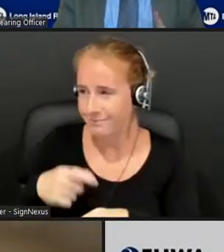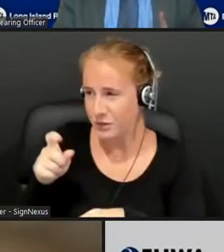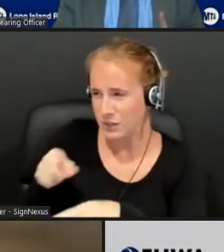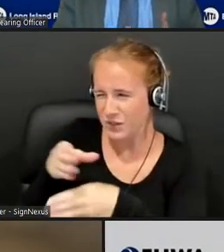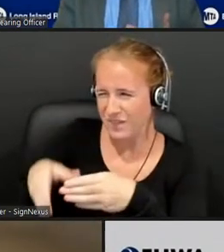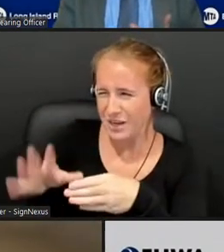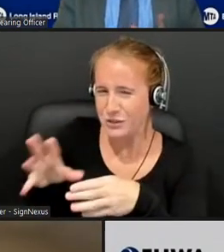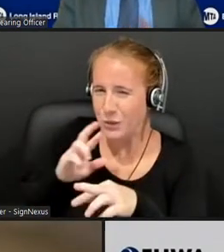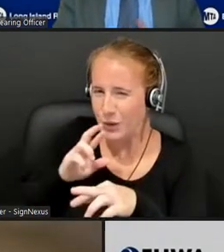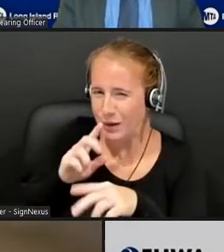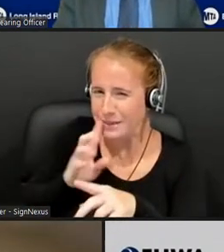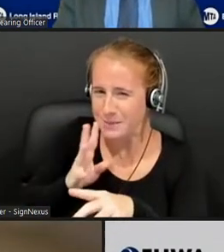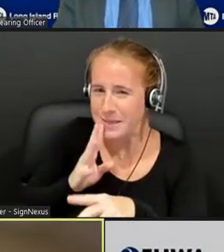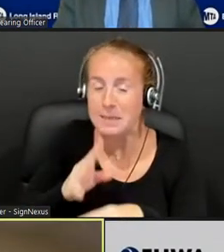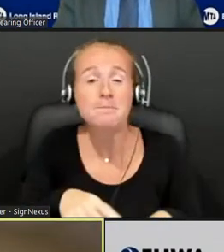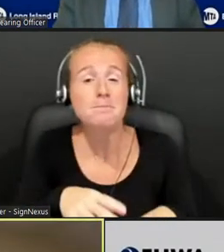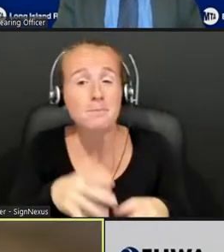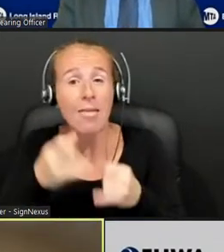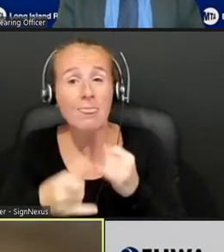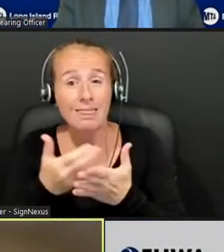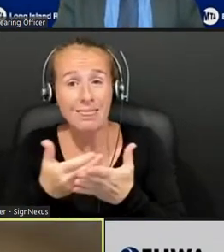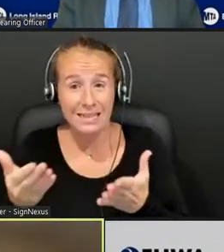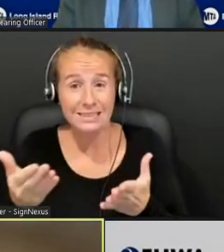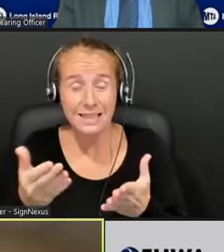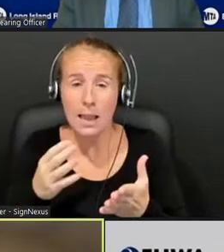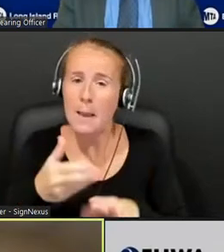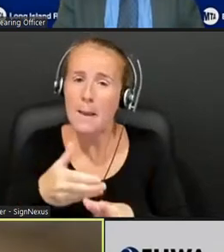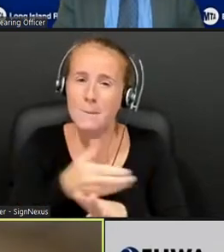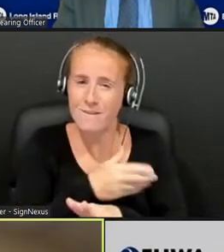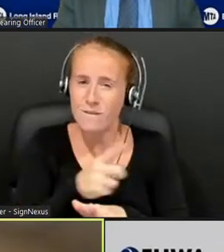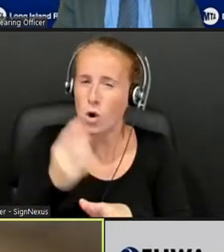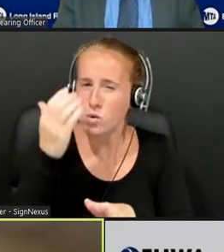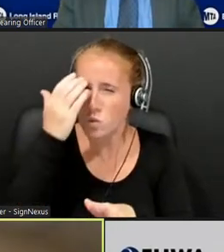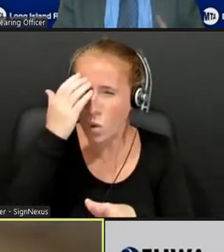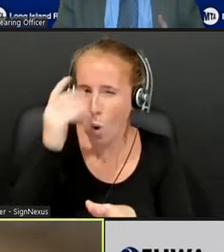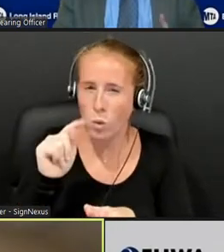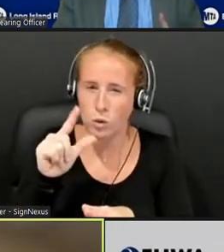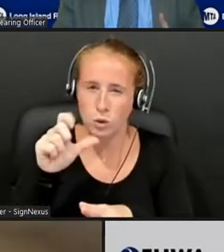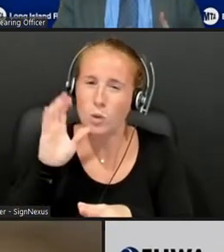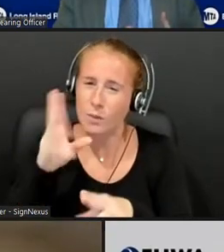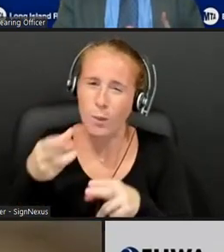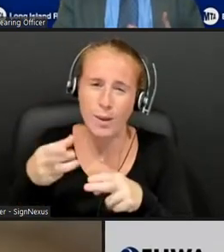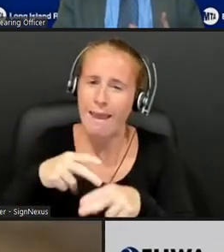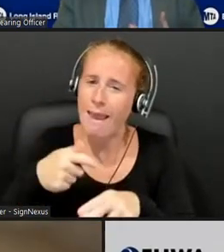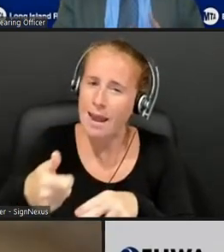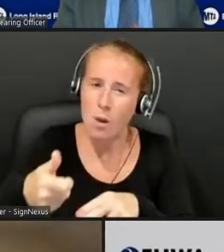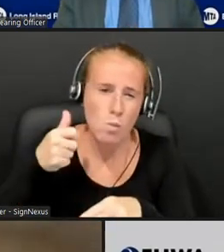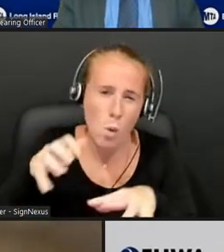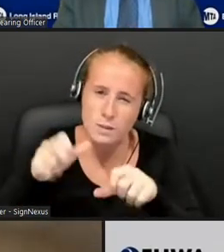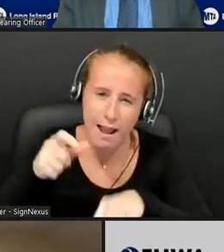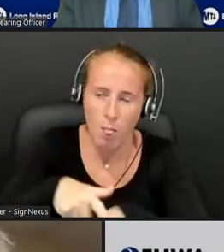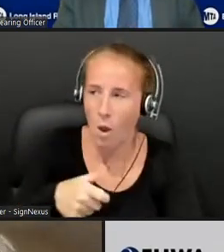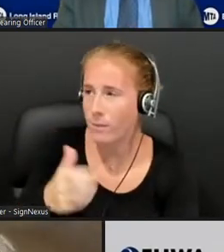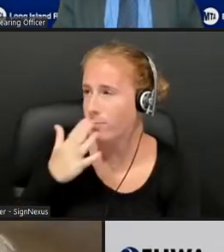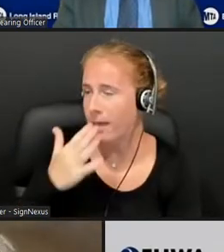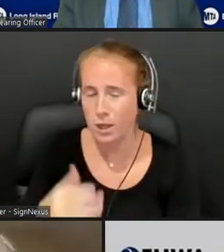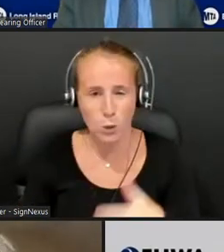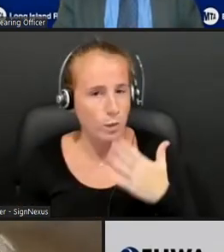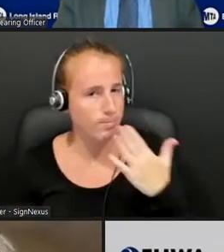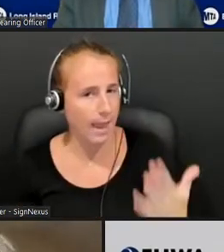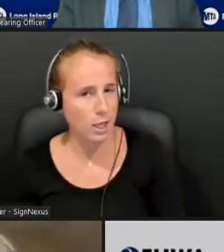and last thing is before long you know that tolls will be increased it won't take long thank you thank you